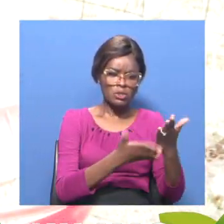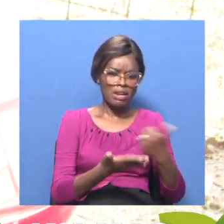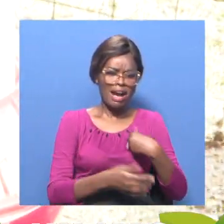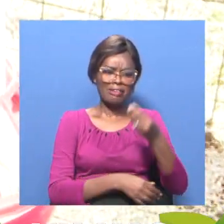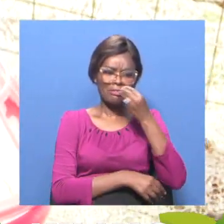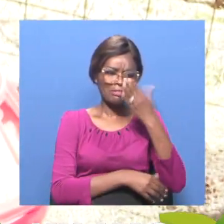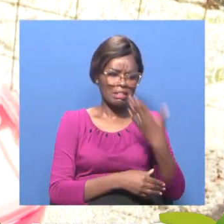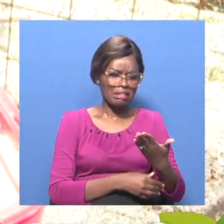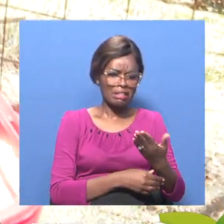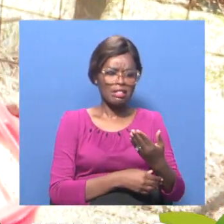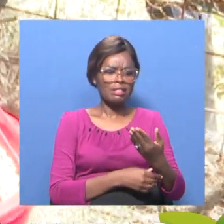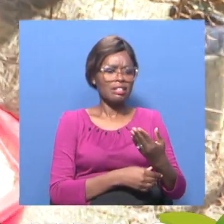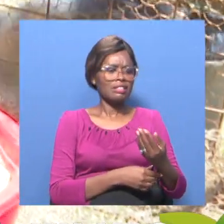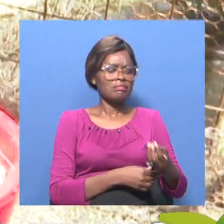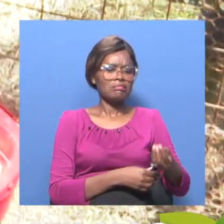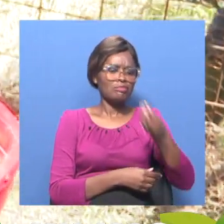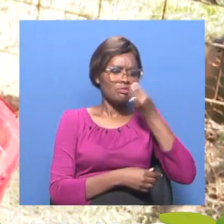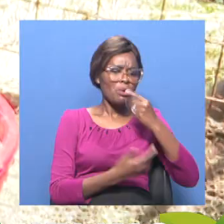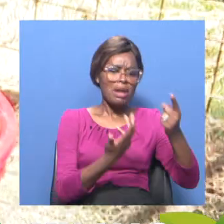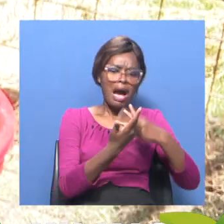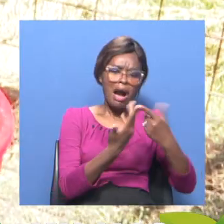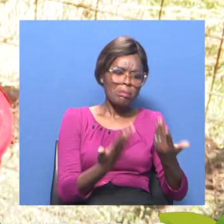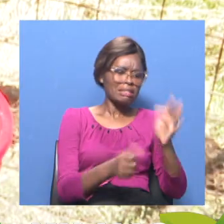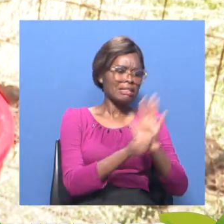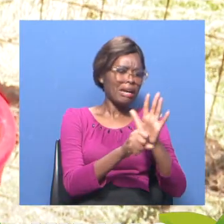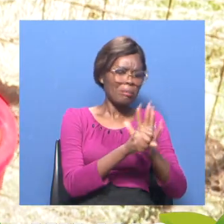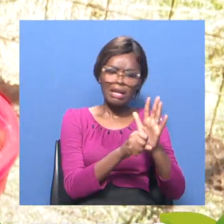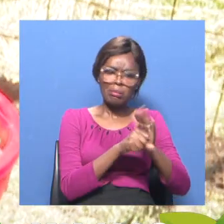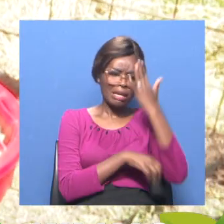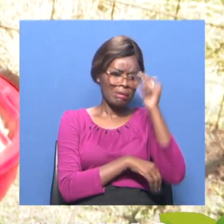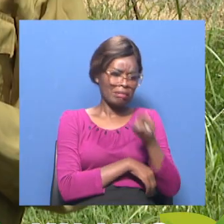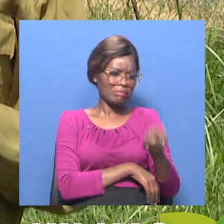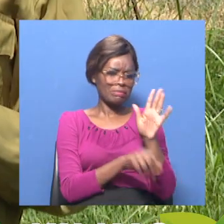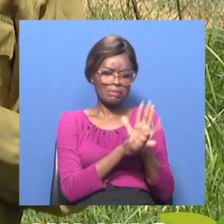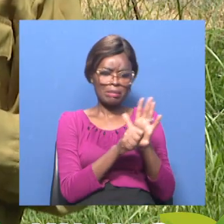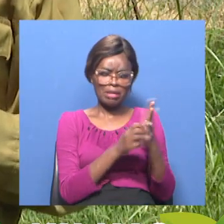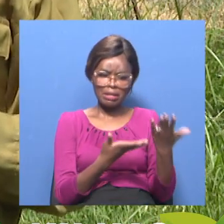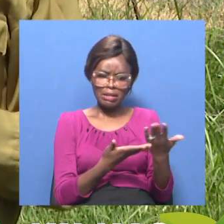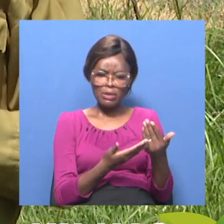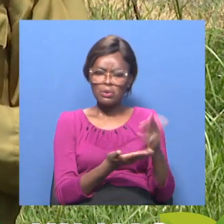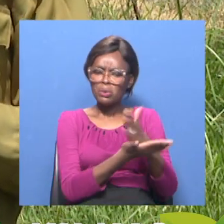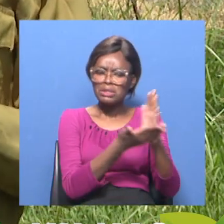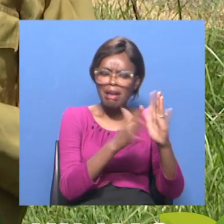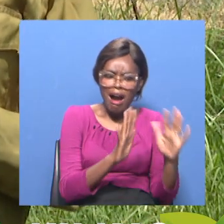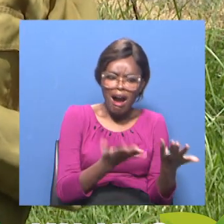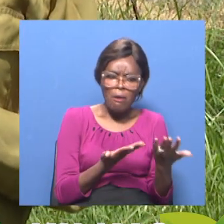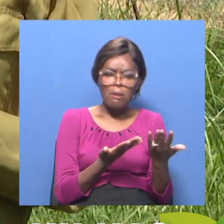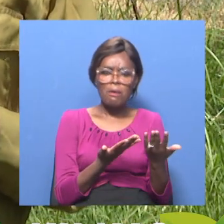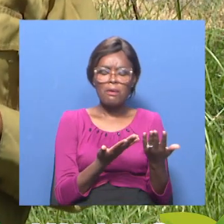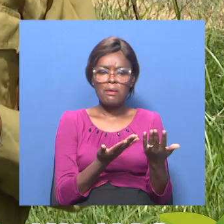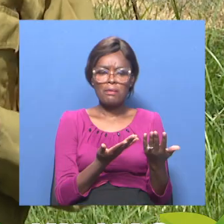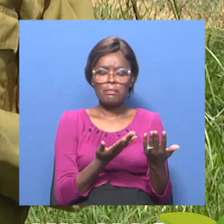feeds they can really take must be massive. How do you ensure to break even? Okay,